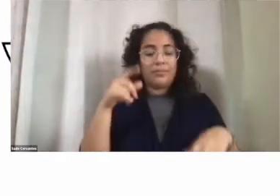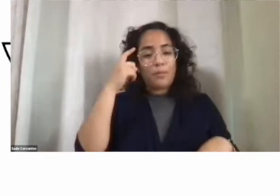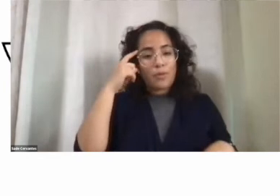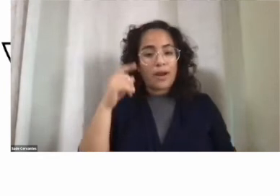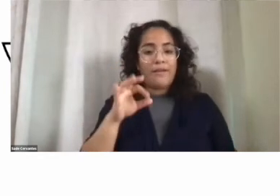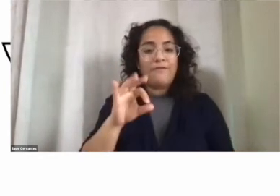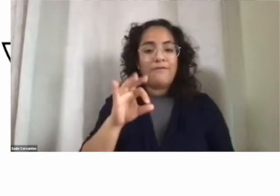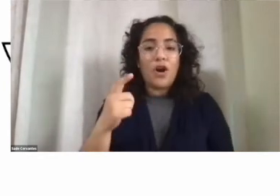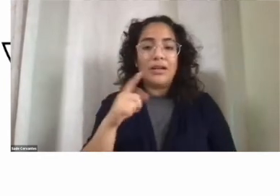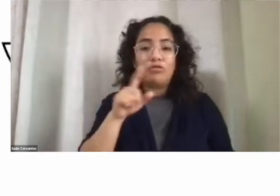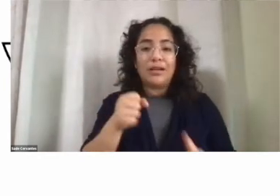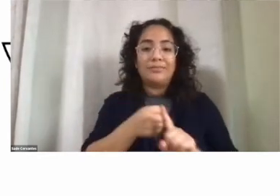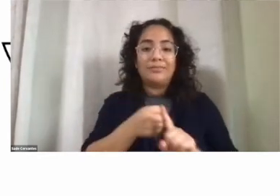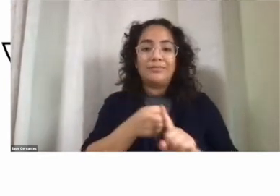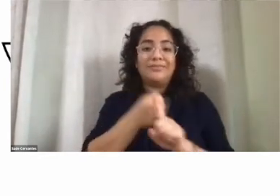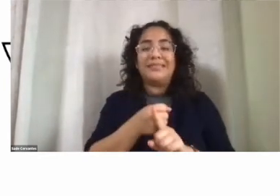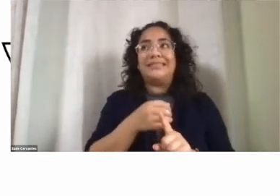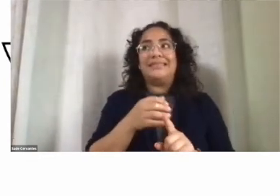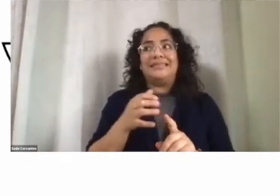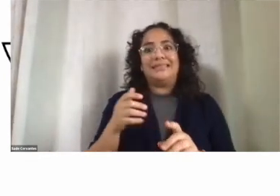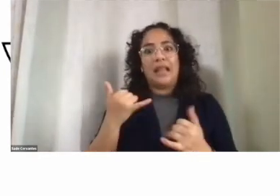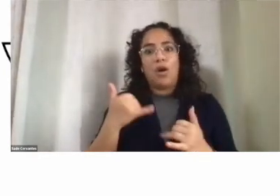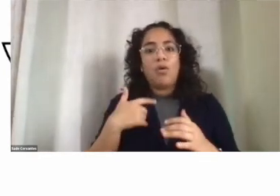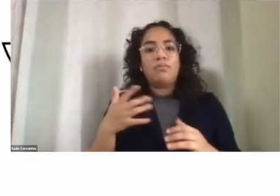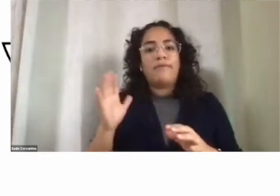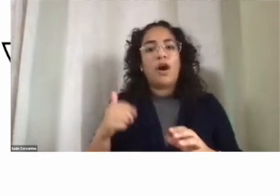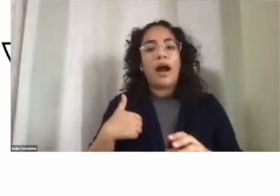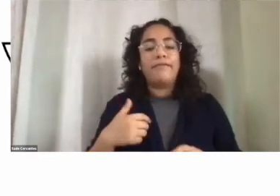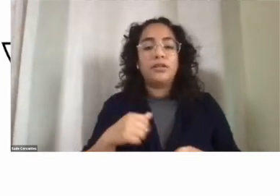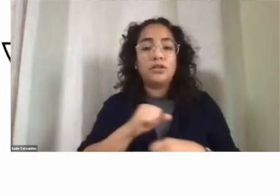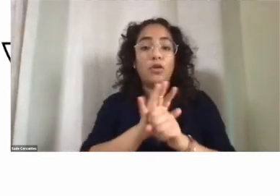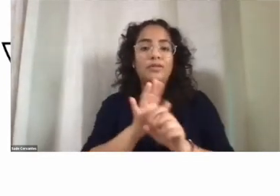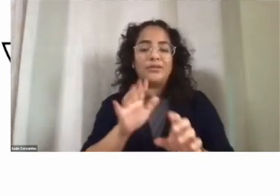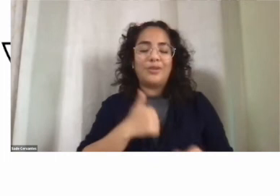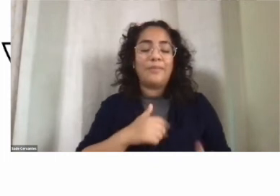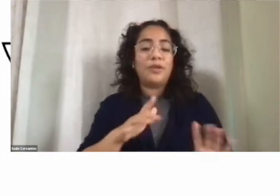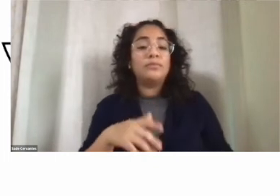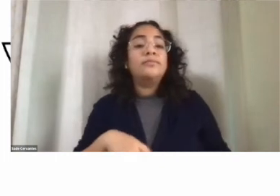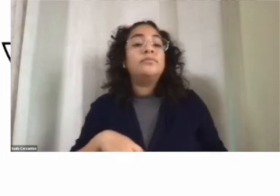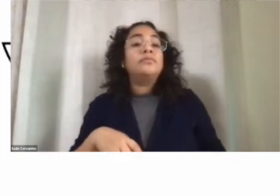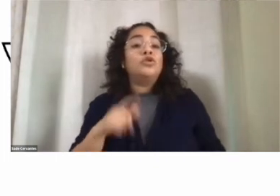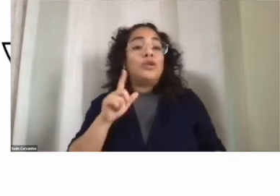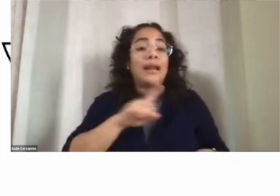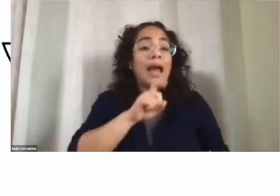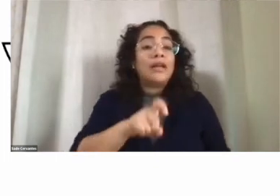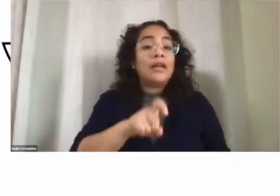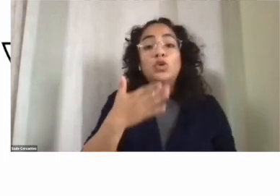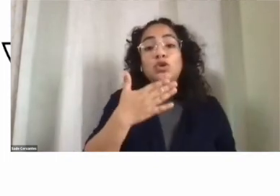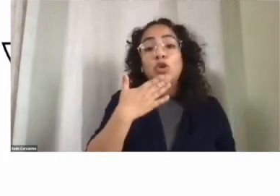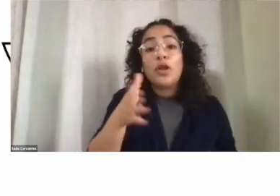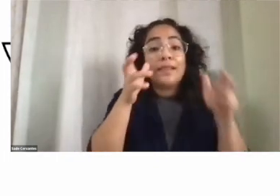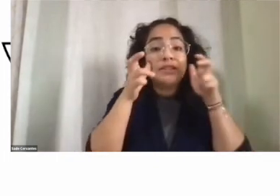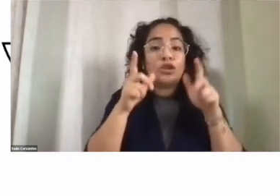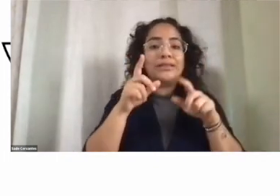more since I have had COVID. And you can ask, who's a good listener in my life? Same thing